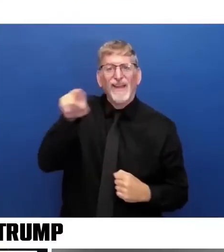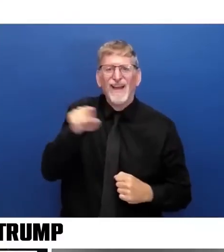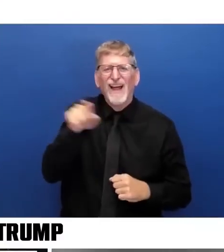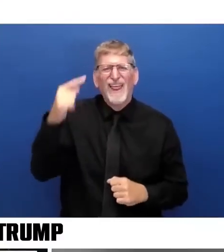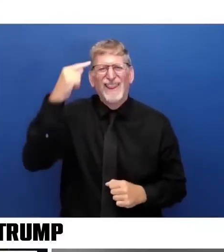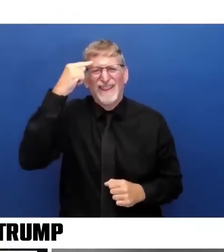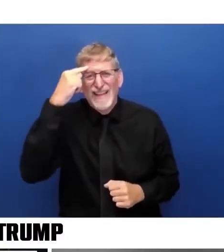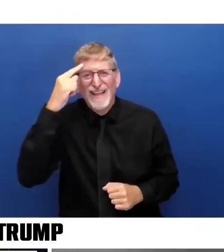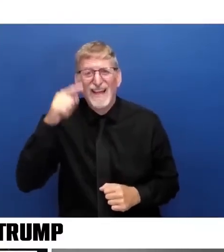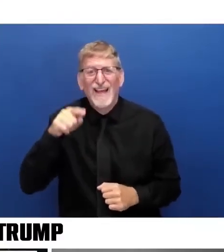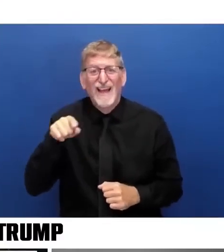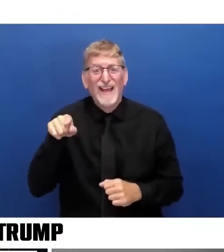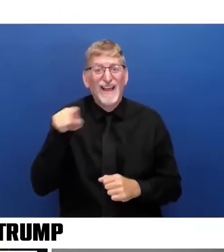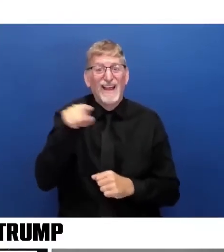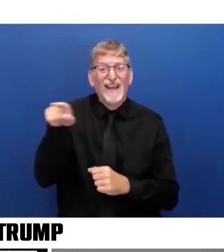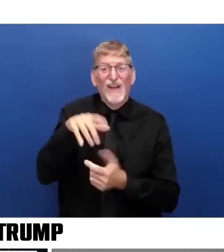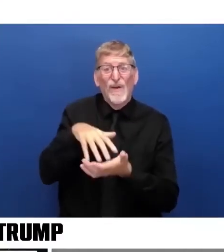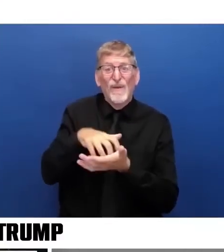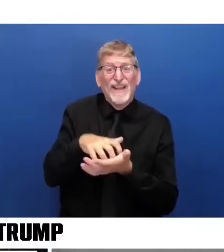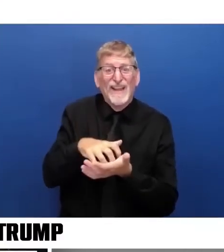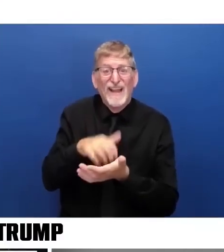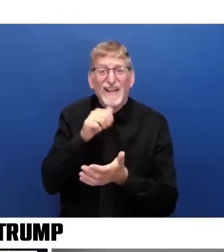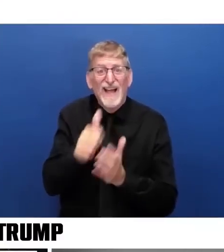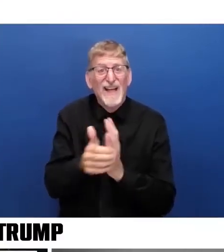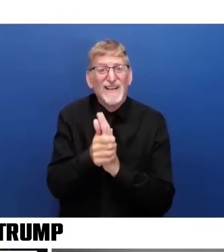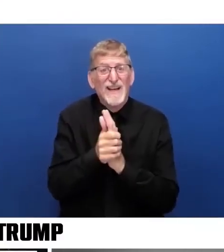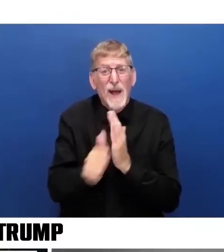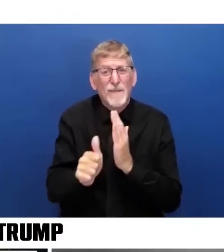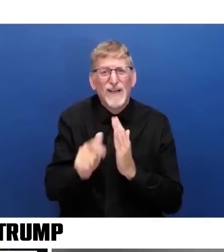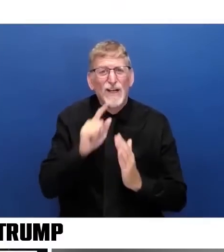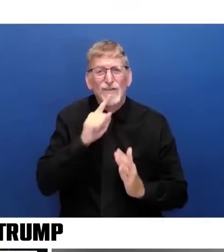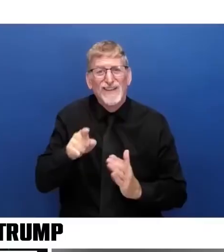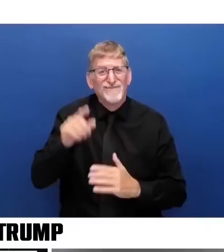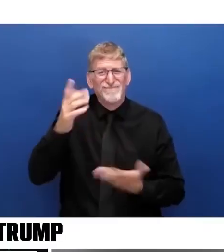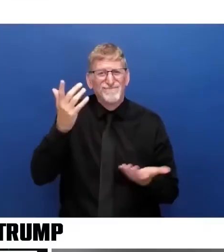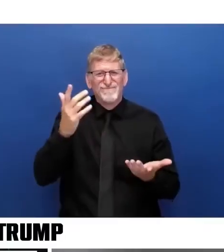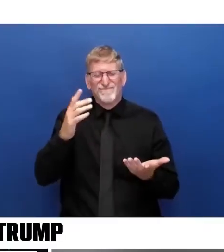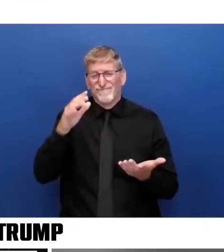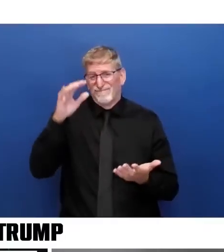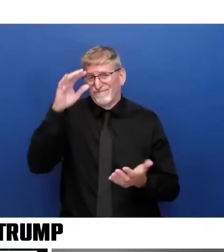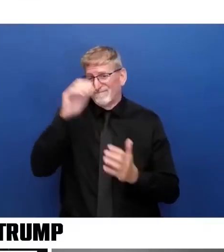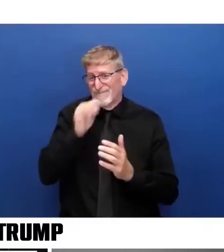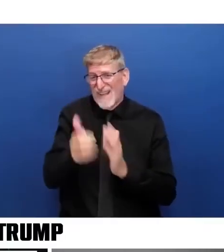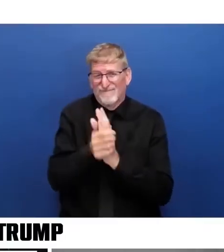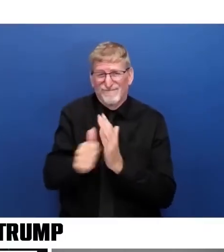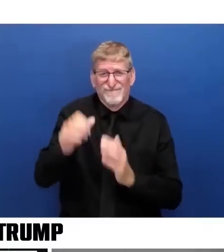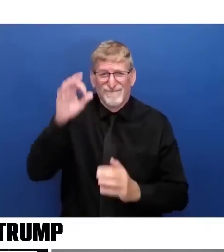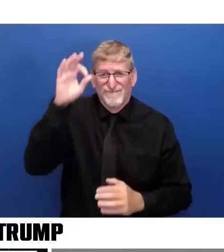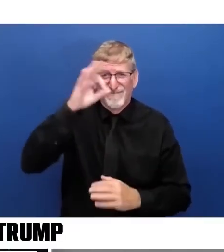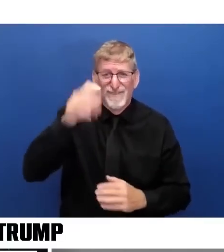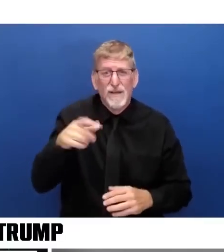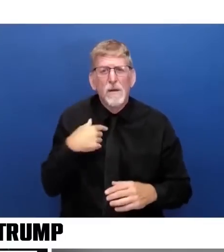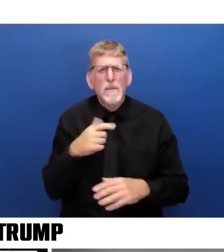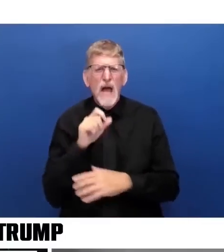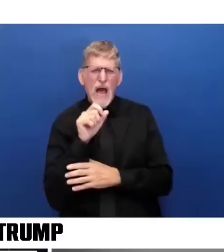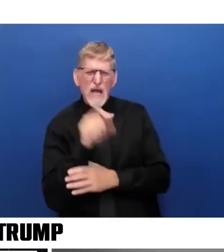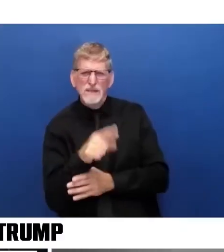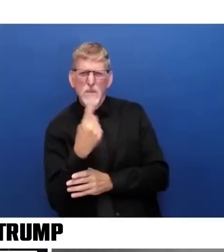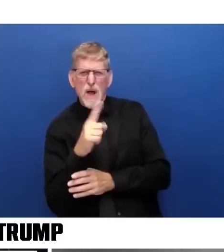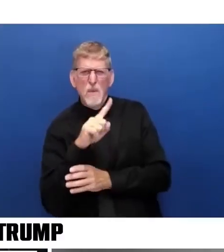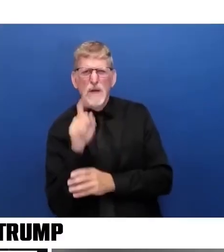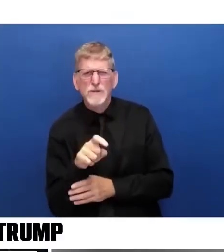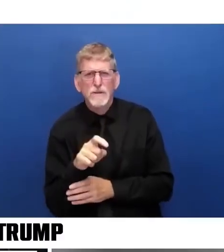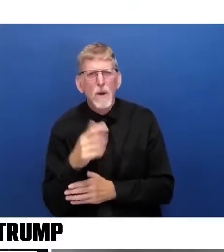incompetent, and they are. They're grossly incompetent. And I just ask one question. Why does Biden go in and kill the Keystone